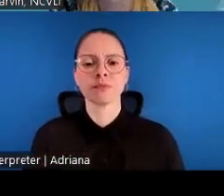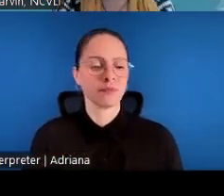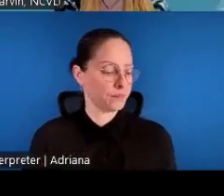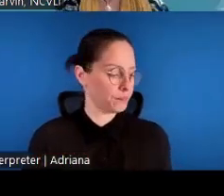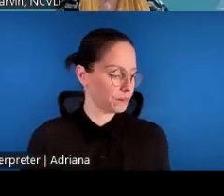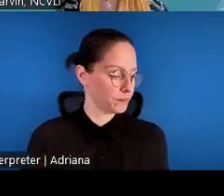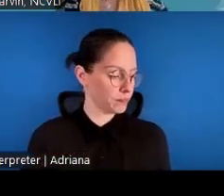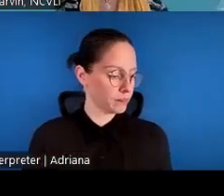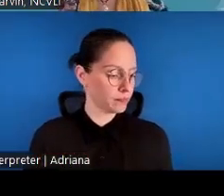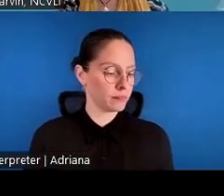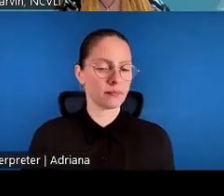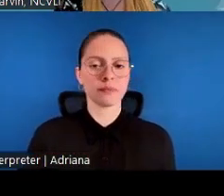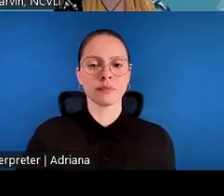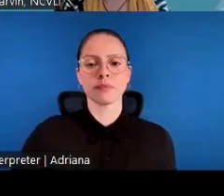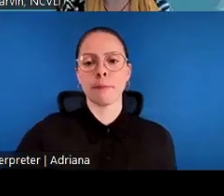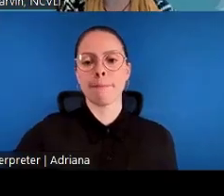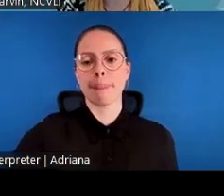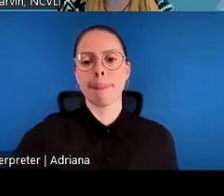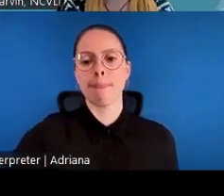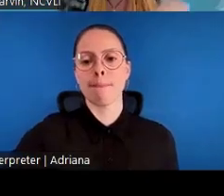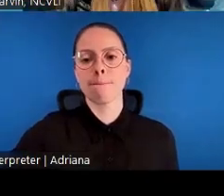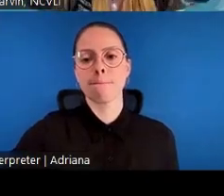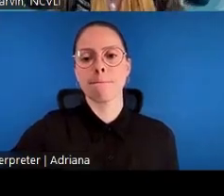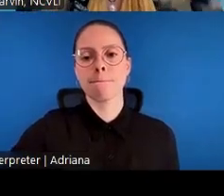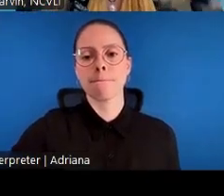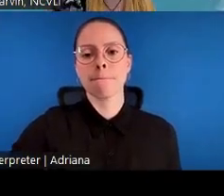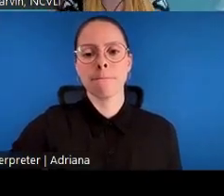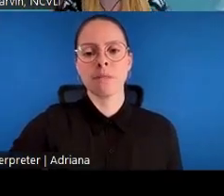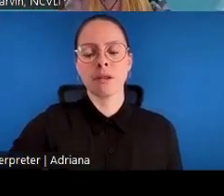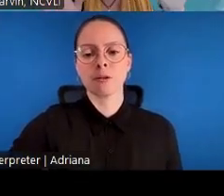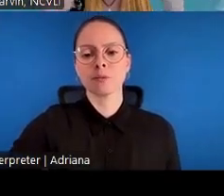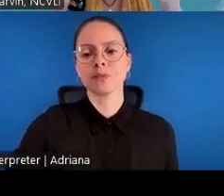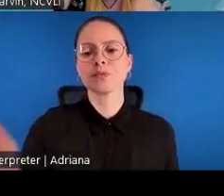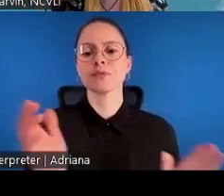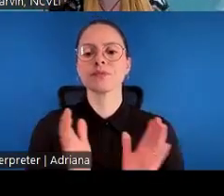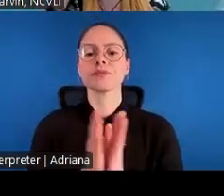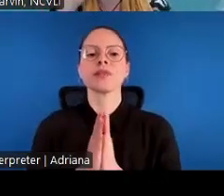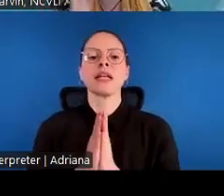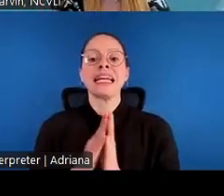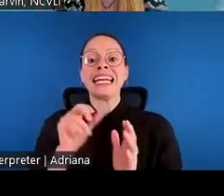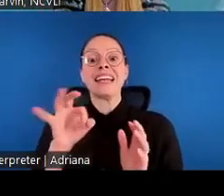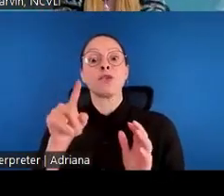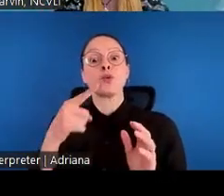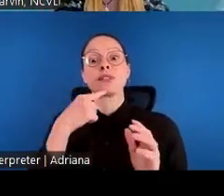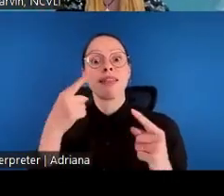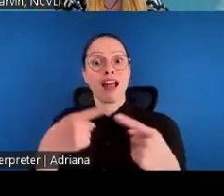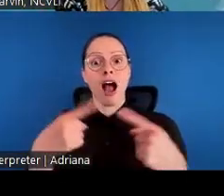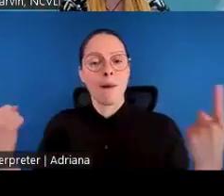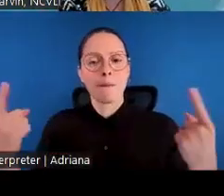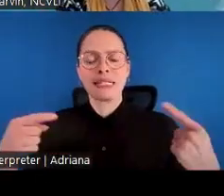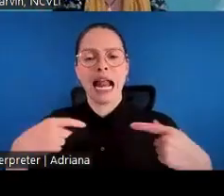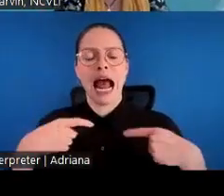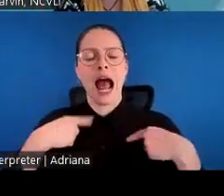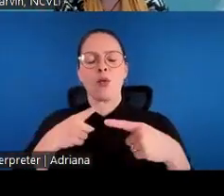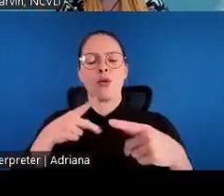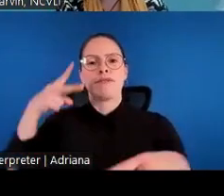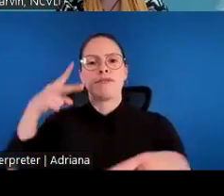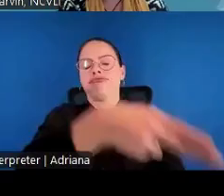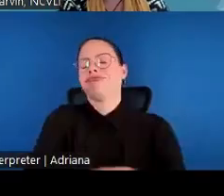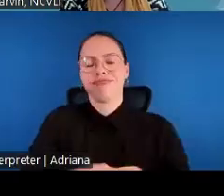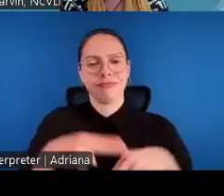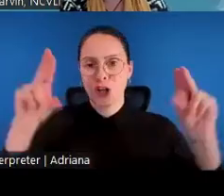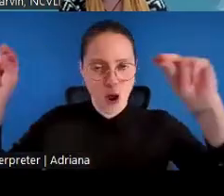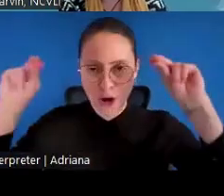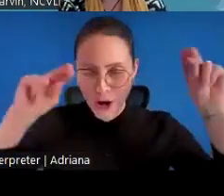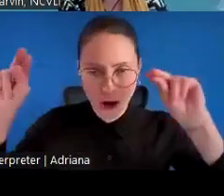If you had just said something other than that, Ruth or Ryan, we would have jumped in being like, no, no, no. We NCVLI definitely takes